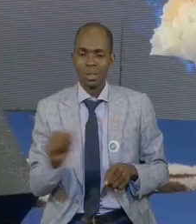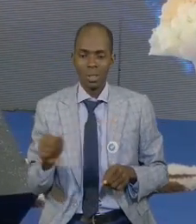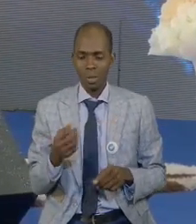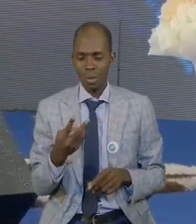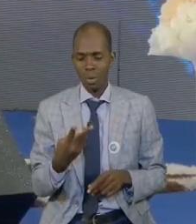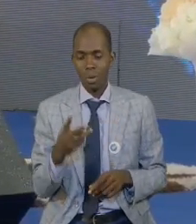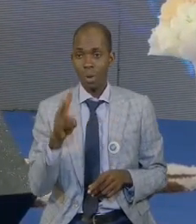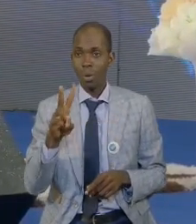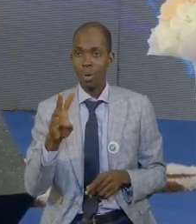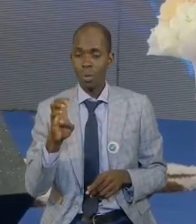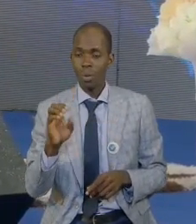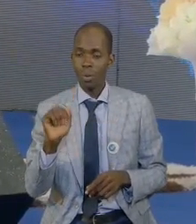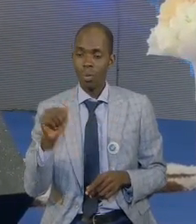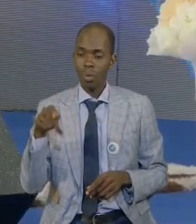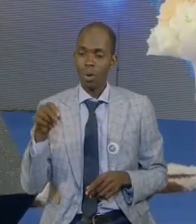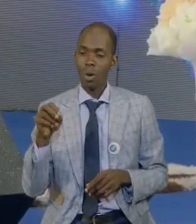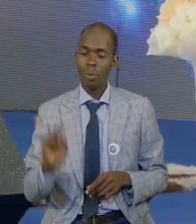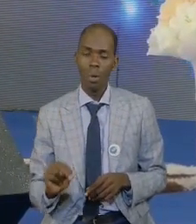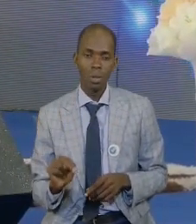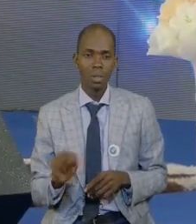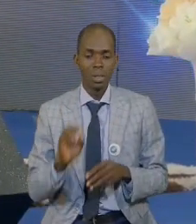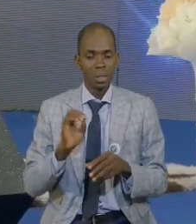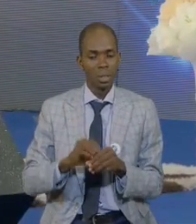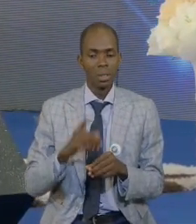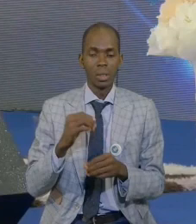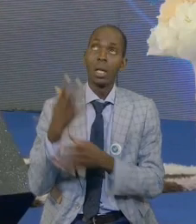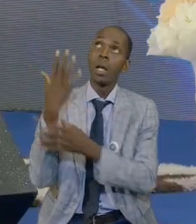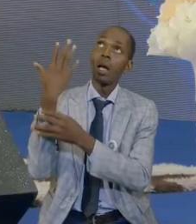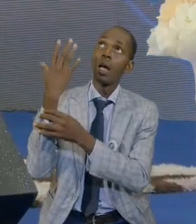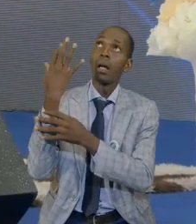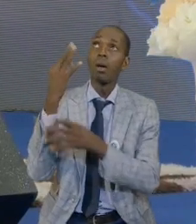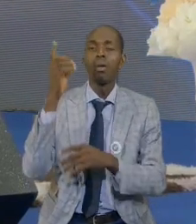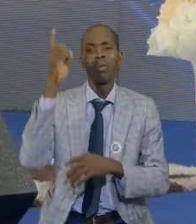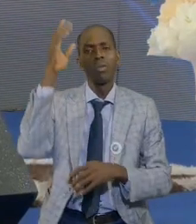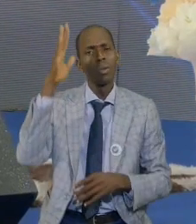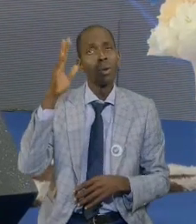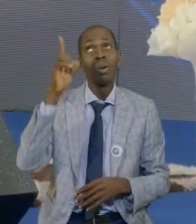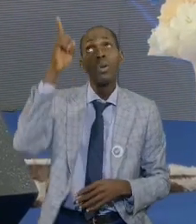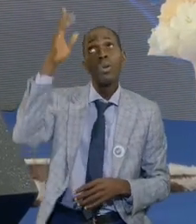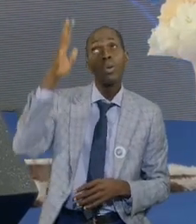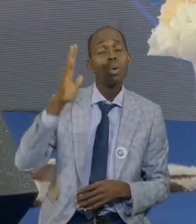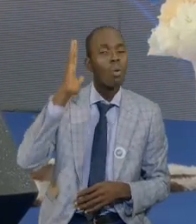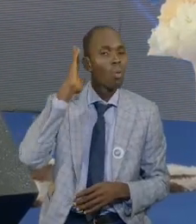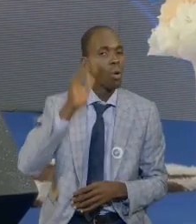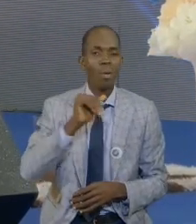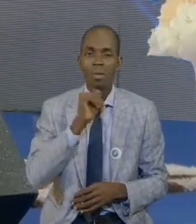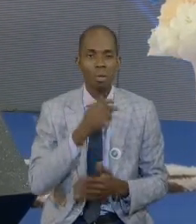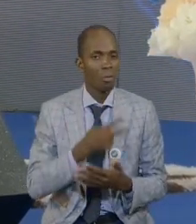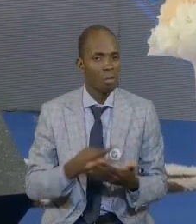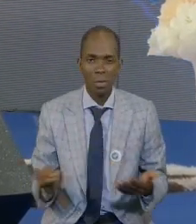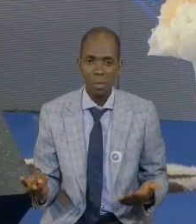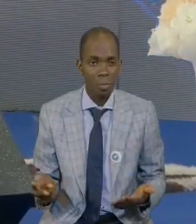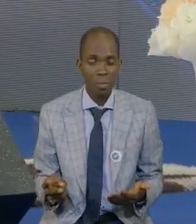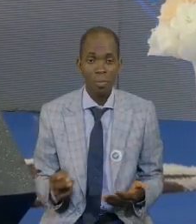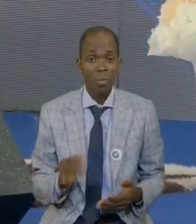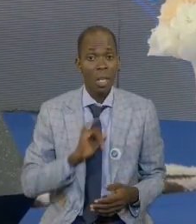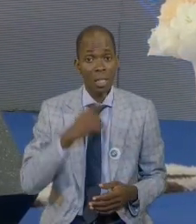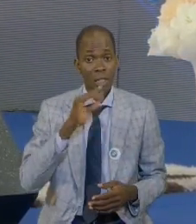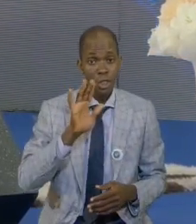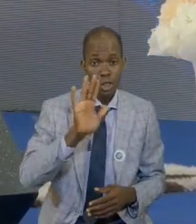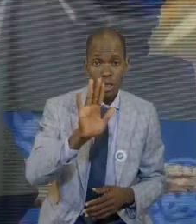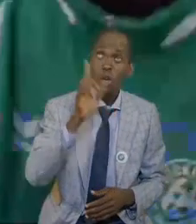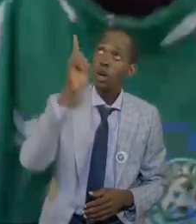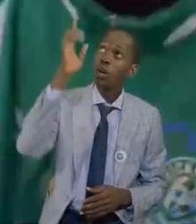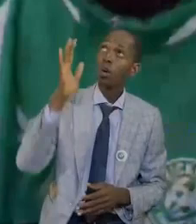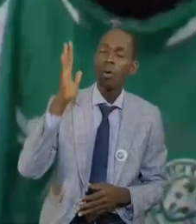in the hands of God God will not fail I say your God will not